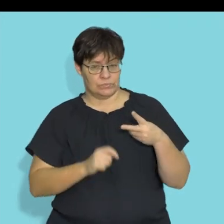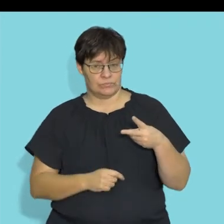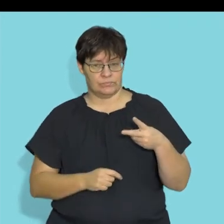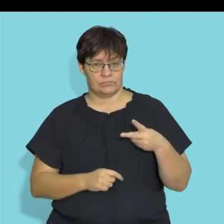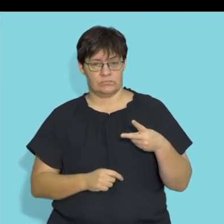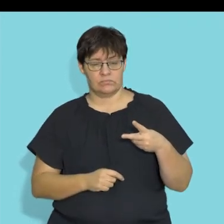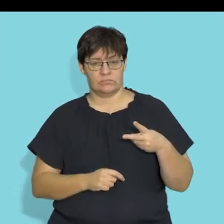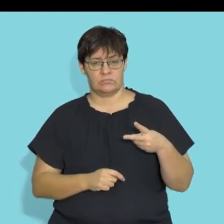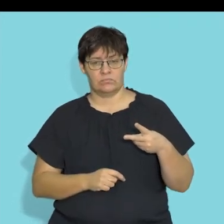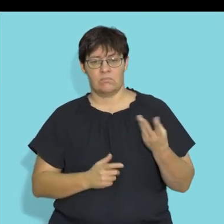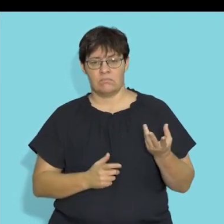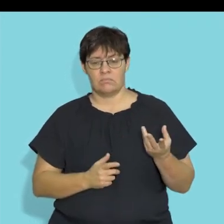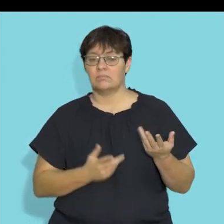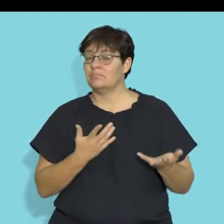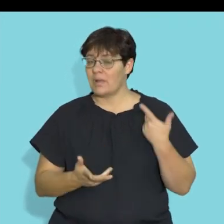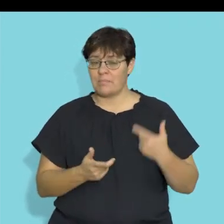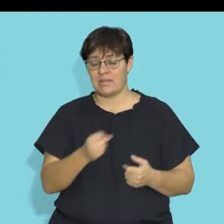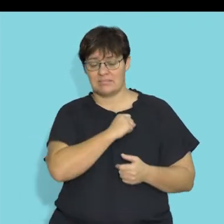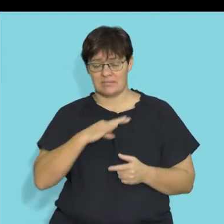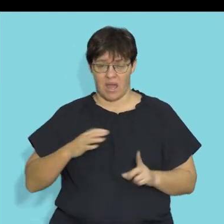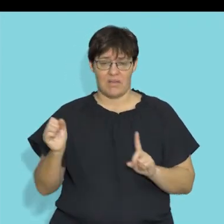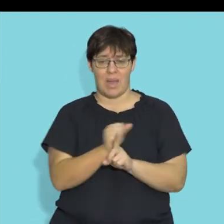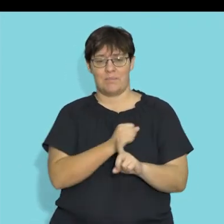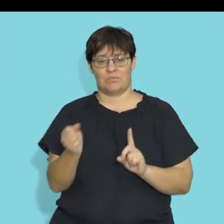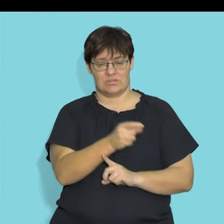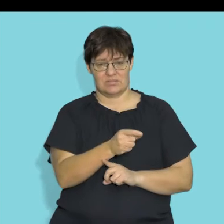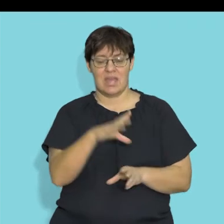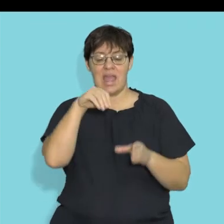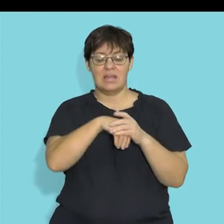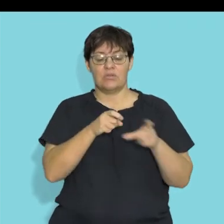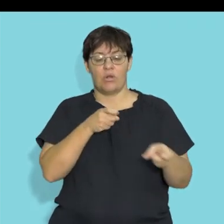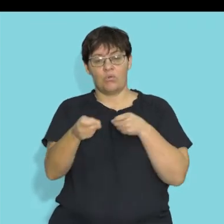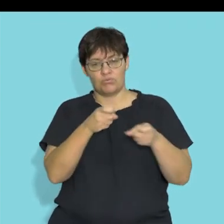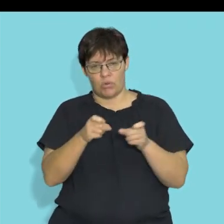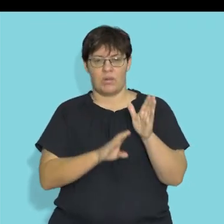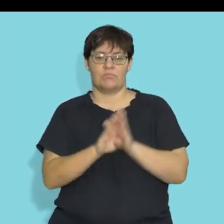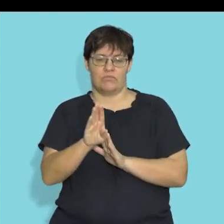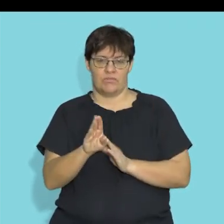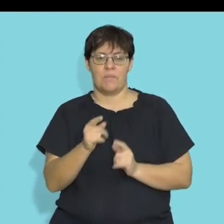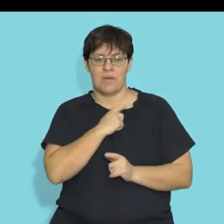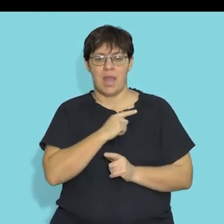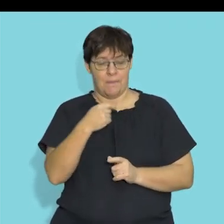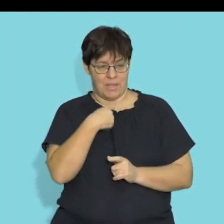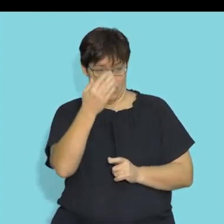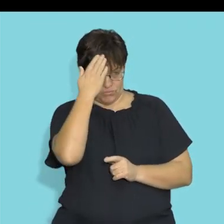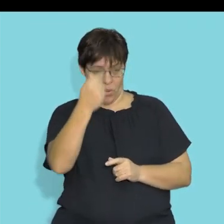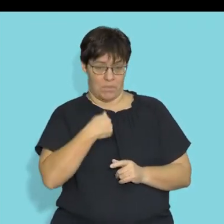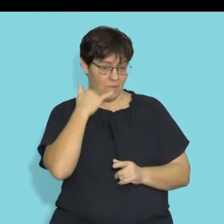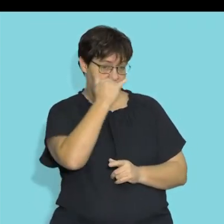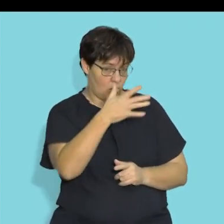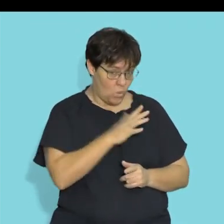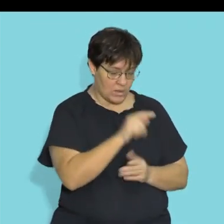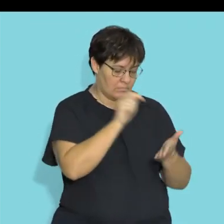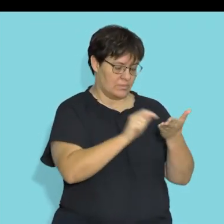check if there is abuse and improve the internal controls such as using PIN numbers or